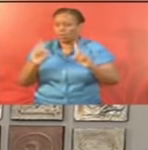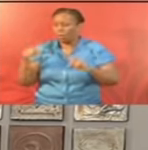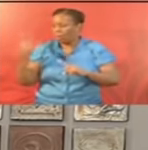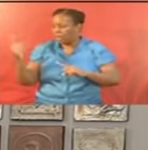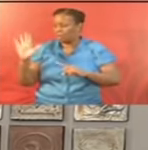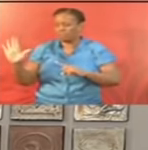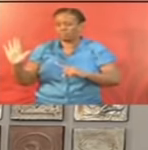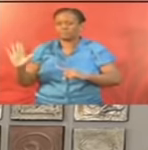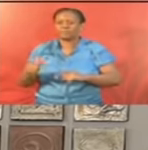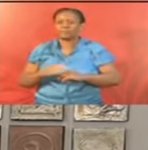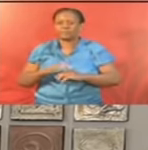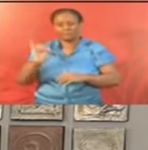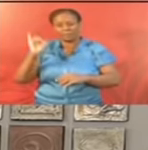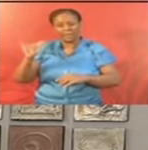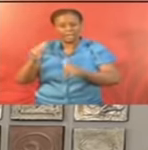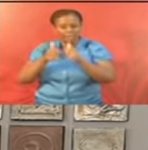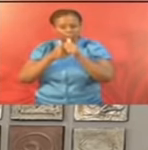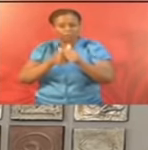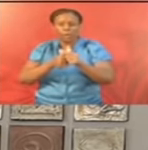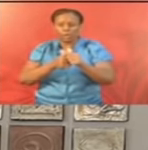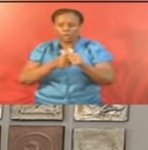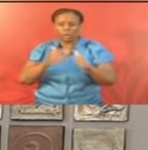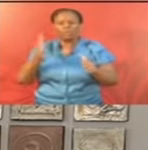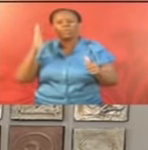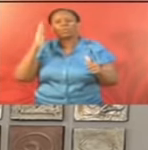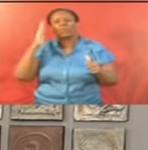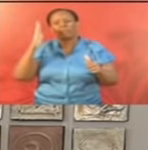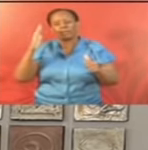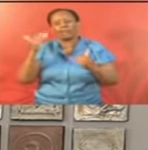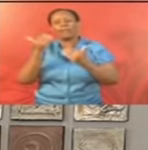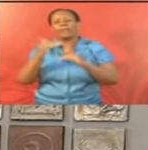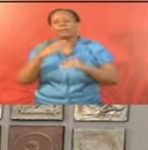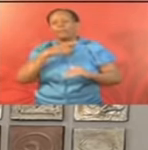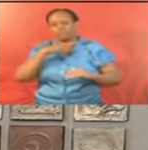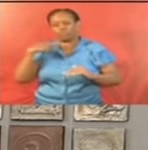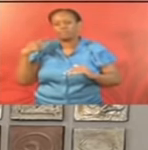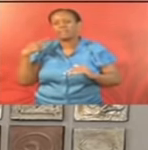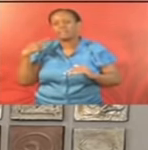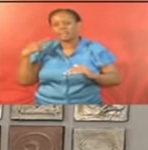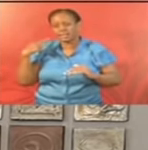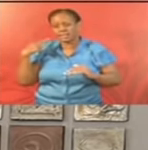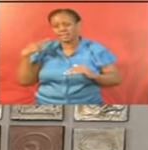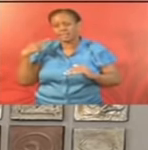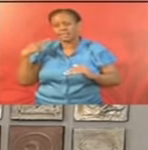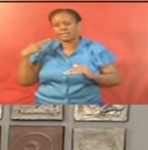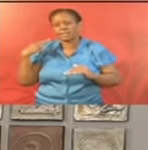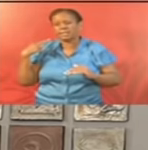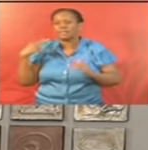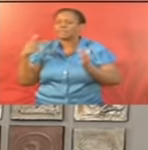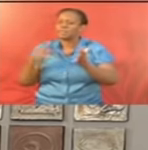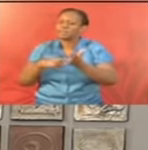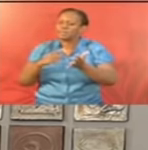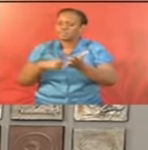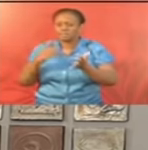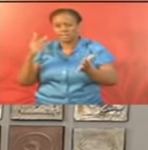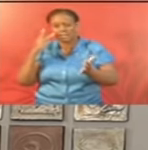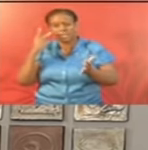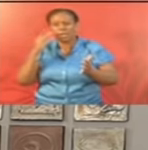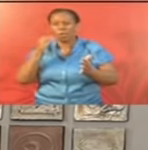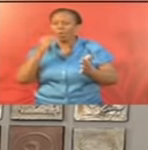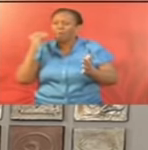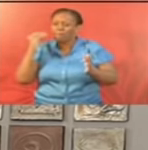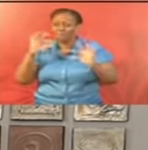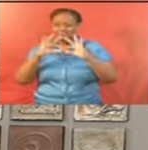risk of onward transmission within the household. We have seen situations where entire households become ill. Yes, we have noted